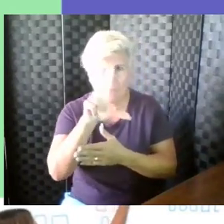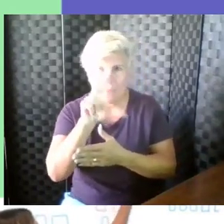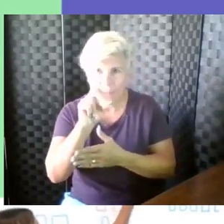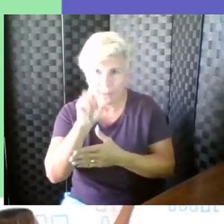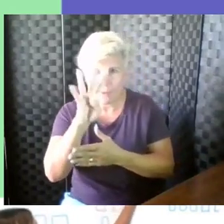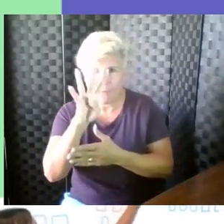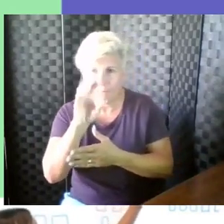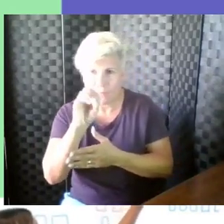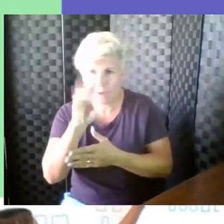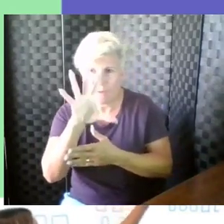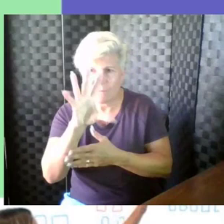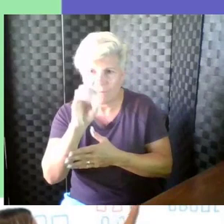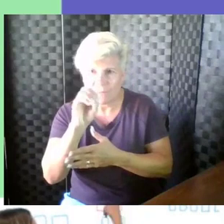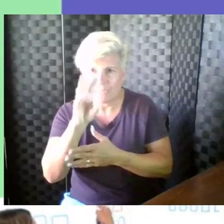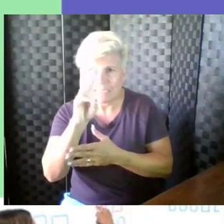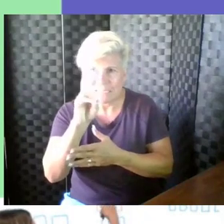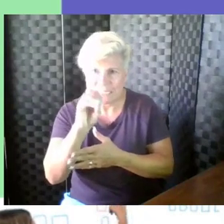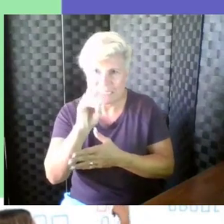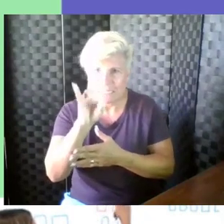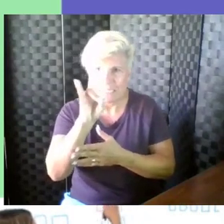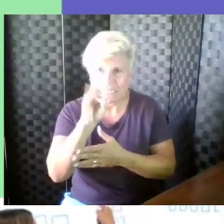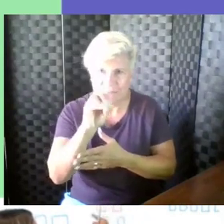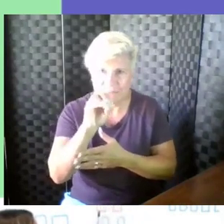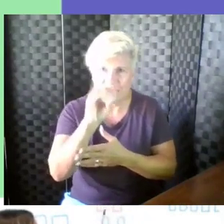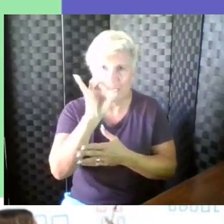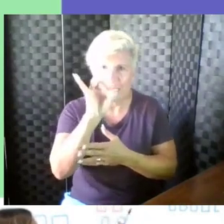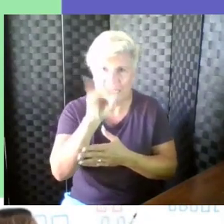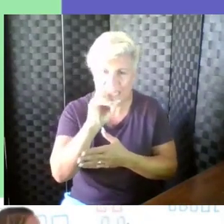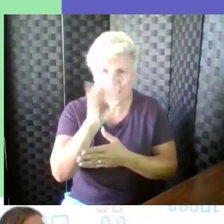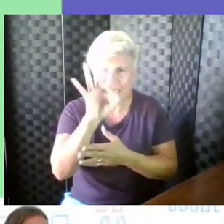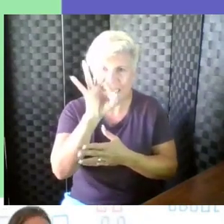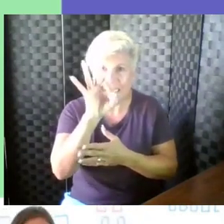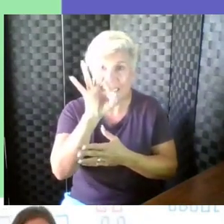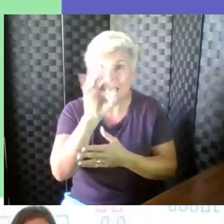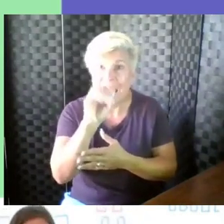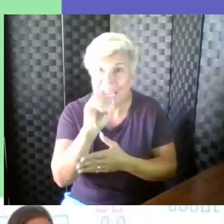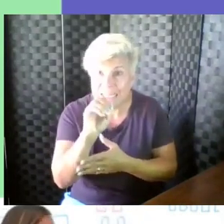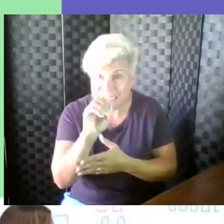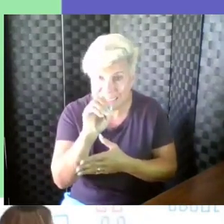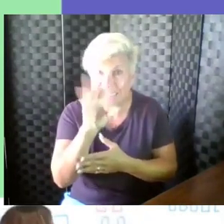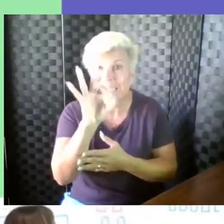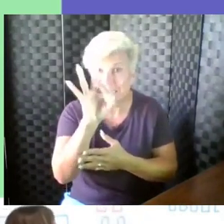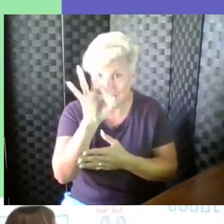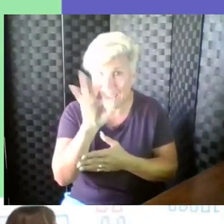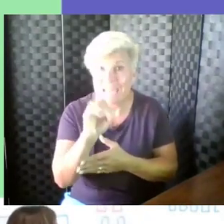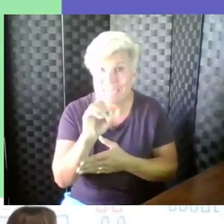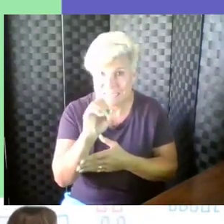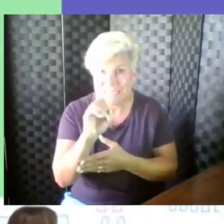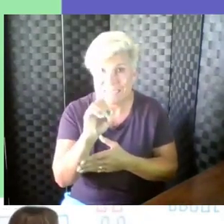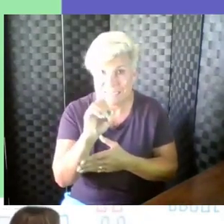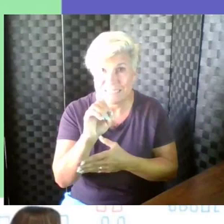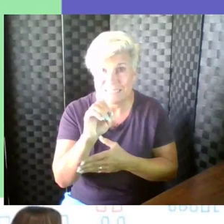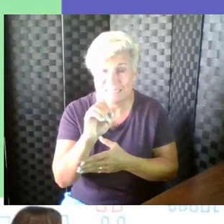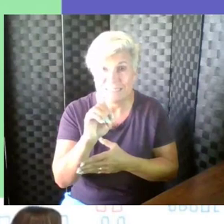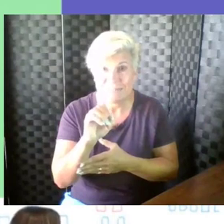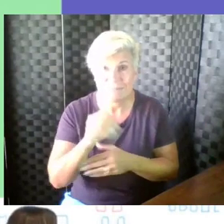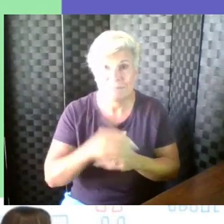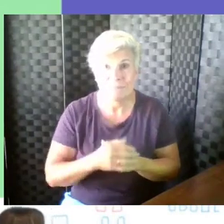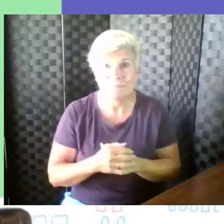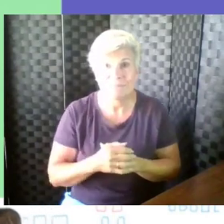10, 20, 30, 40, 50, 60, 70, 80, 90. Yeah, 90, great, okay.